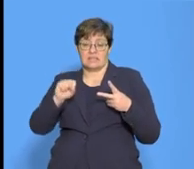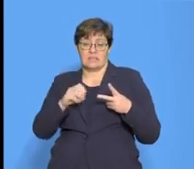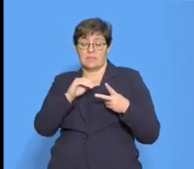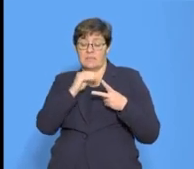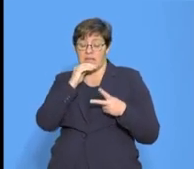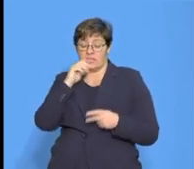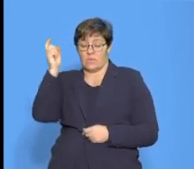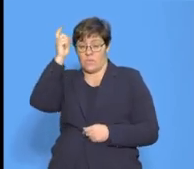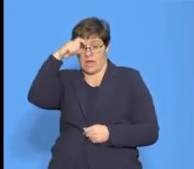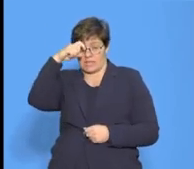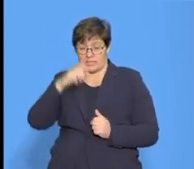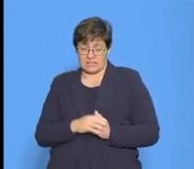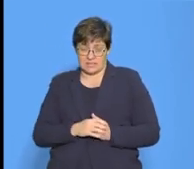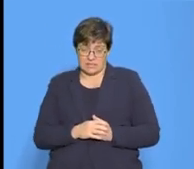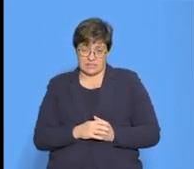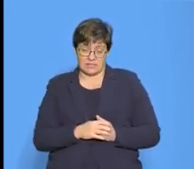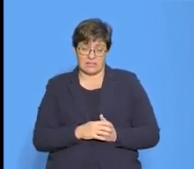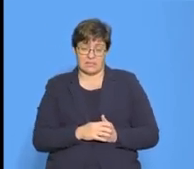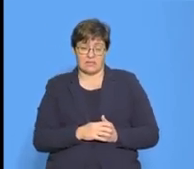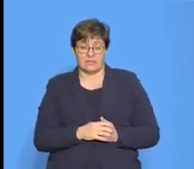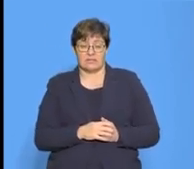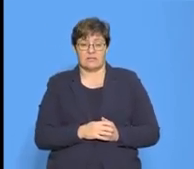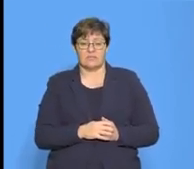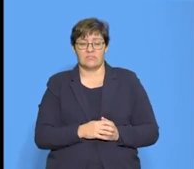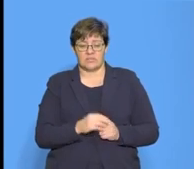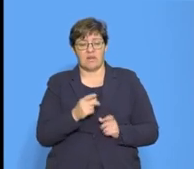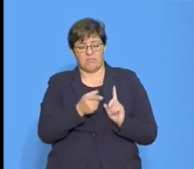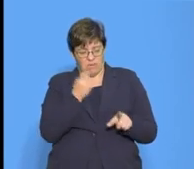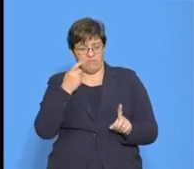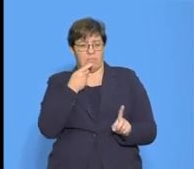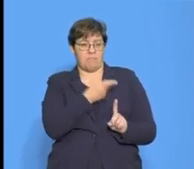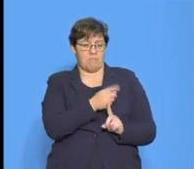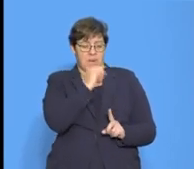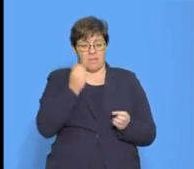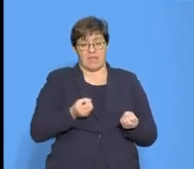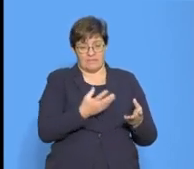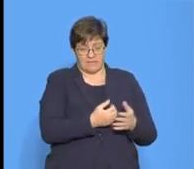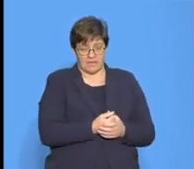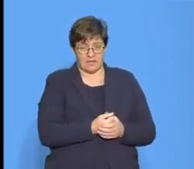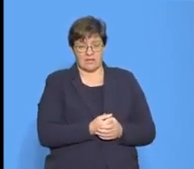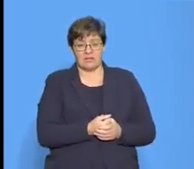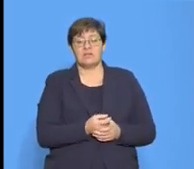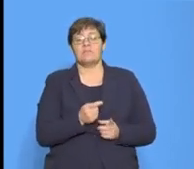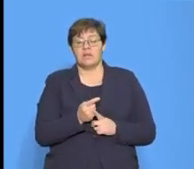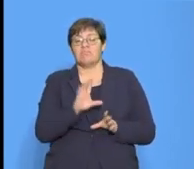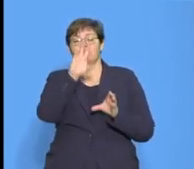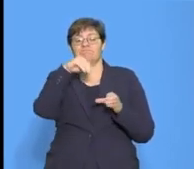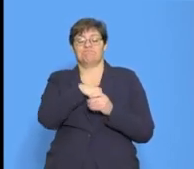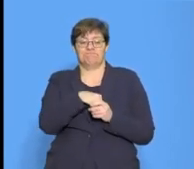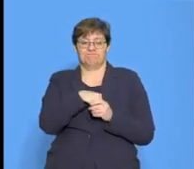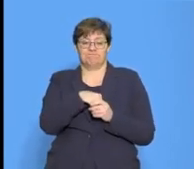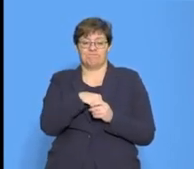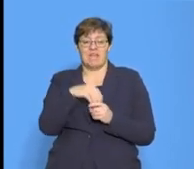and sapiens means wise. Okay, and this is where we have been named from. So those are